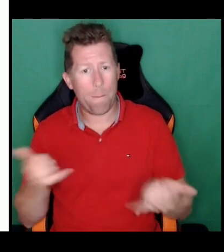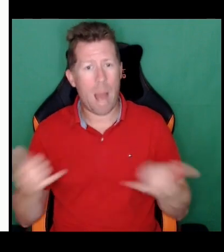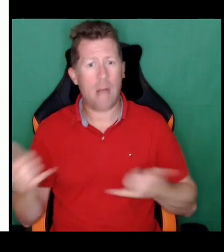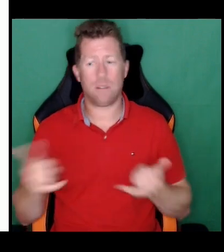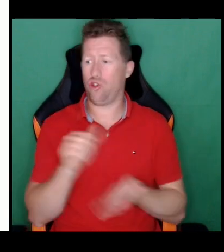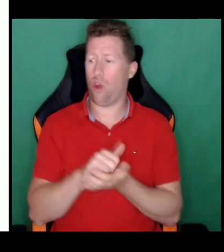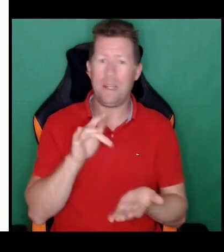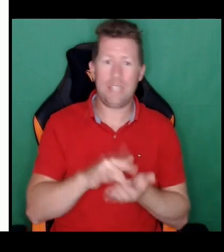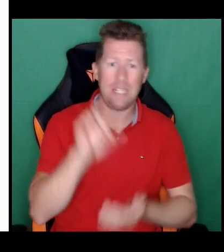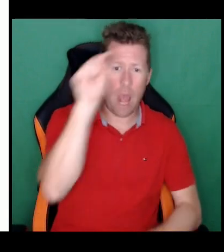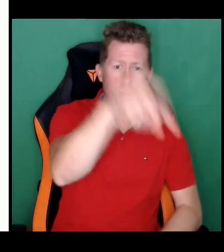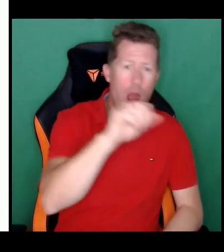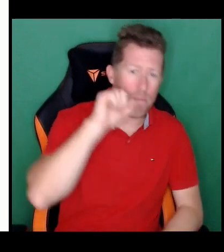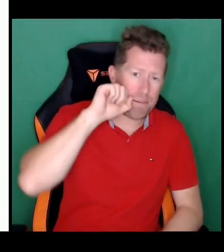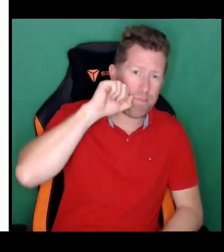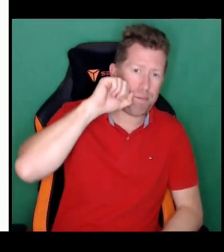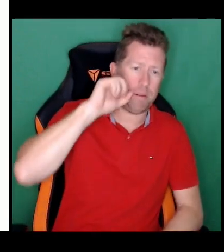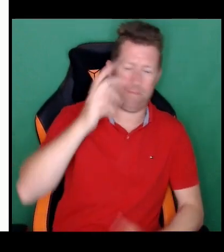centres, etc.